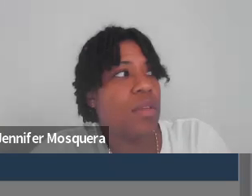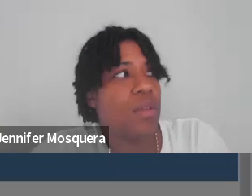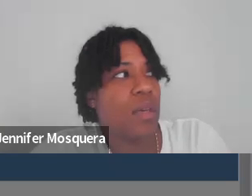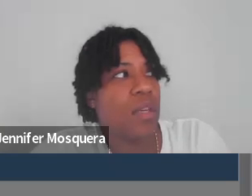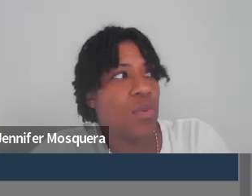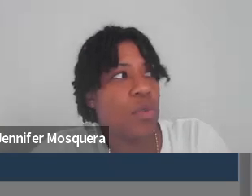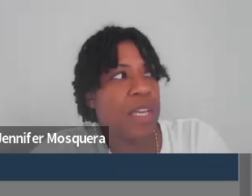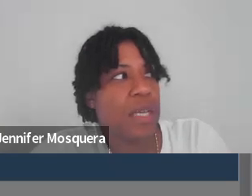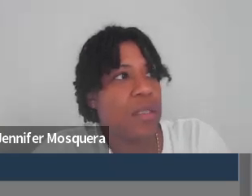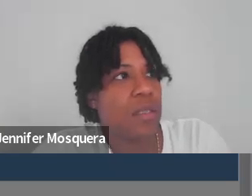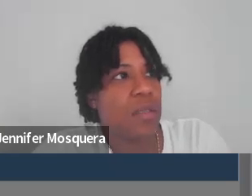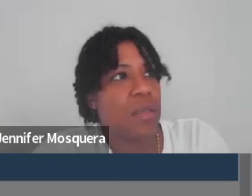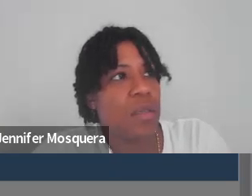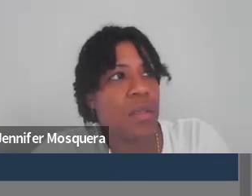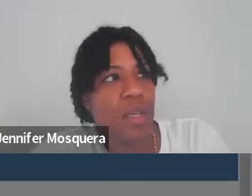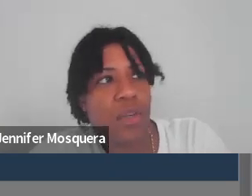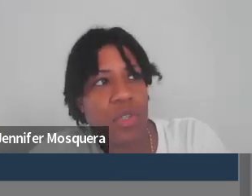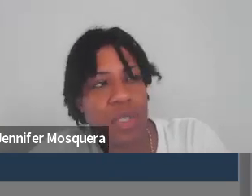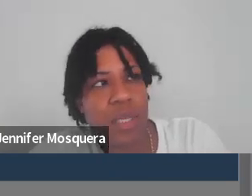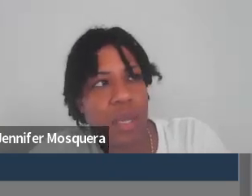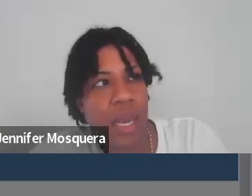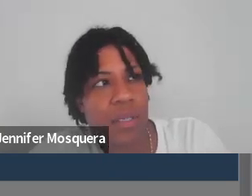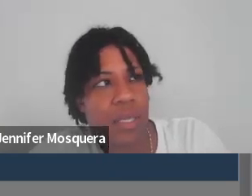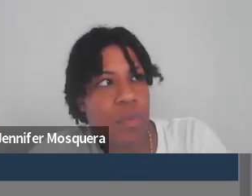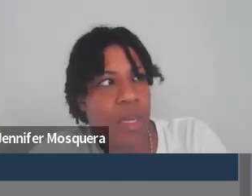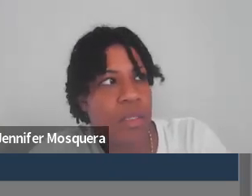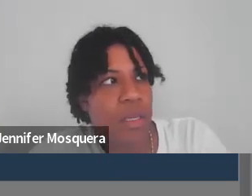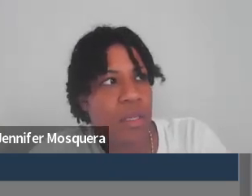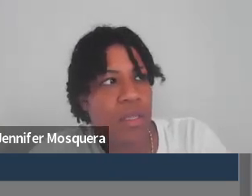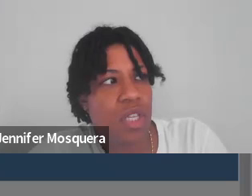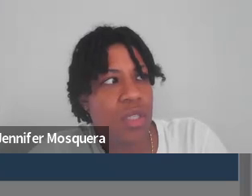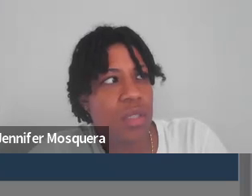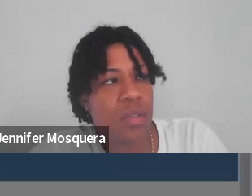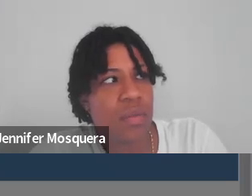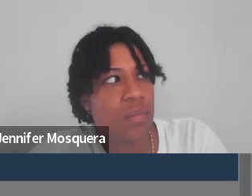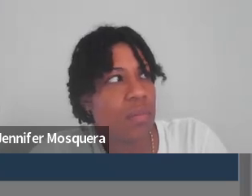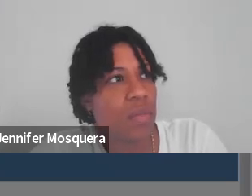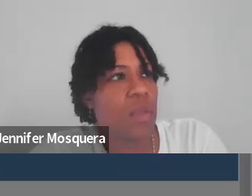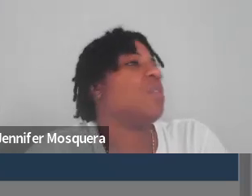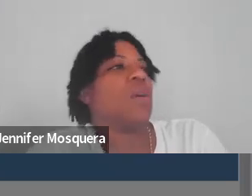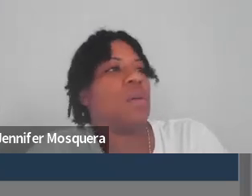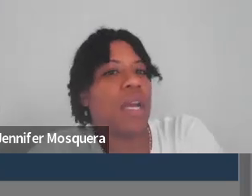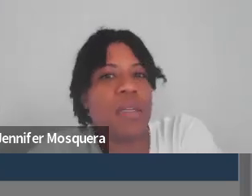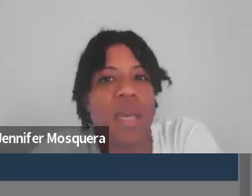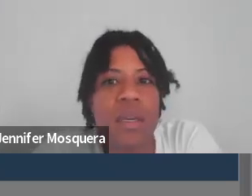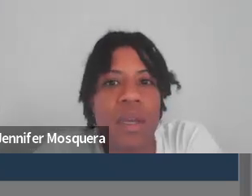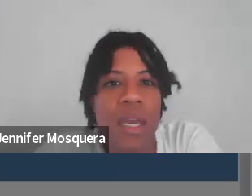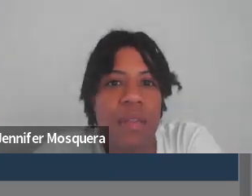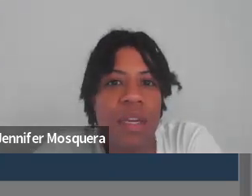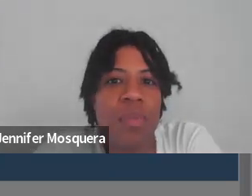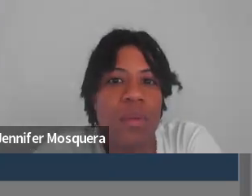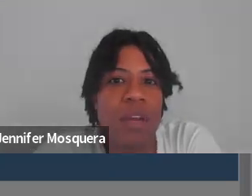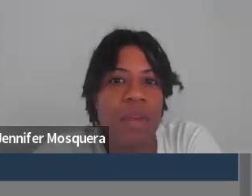And then it's grouped by dates. So then you would just click the caret to expand and see the changes. So like I